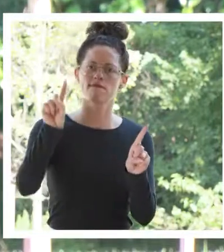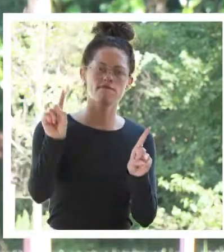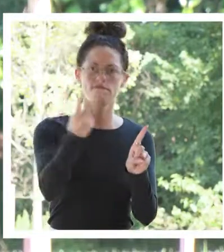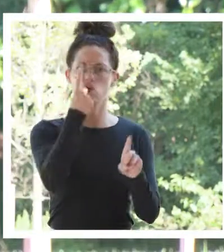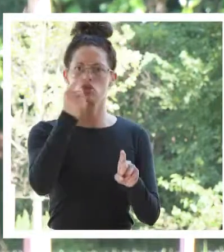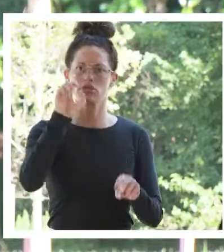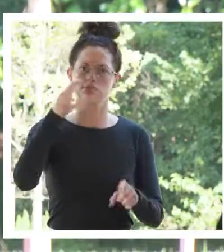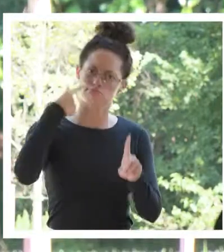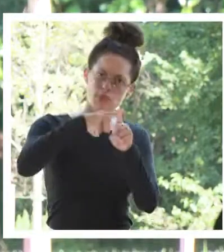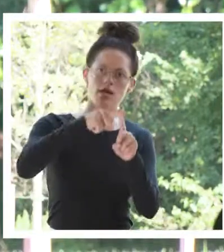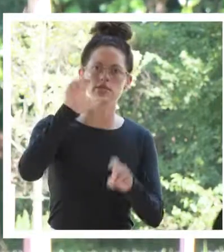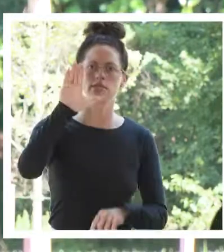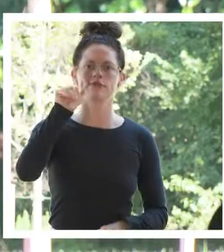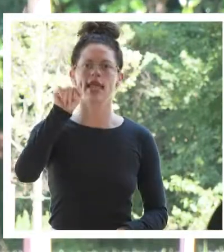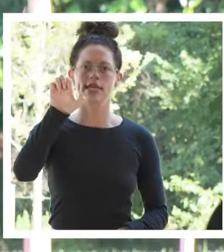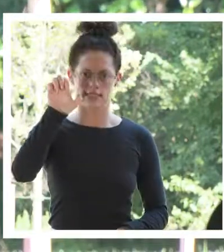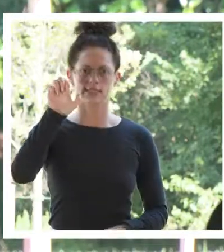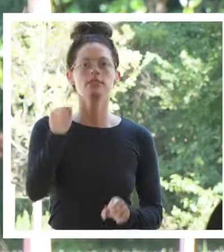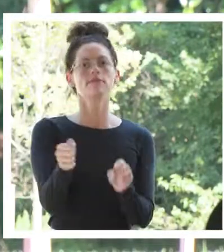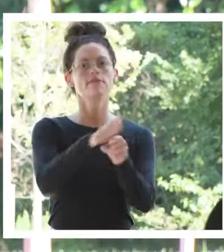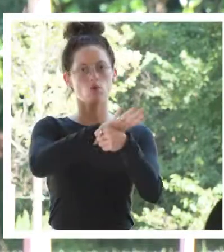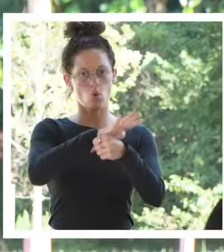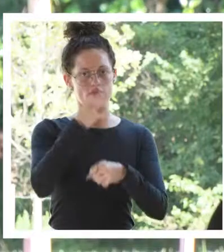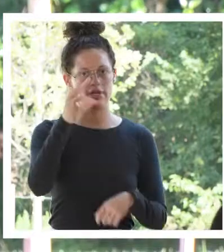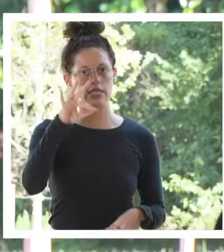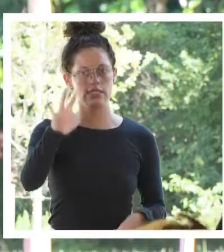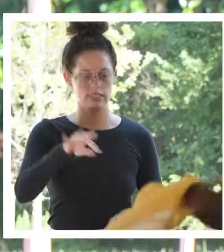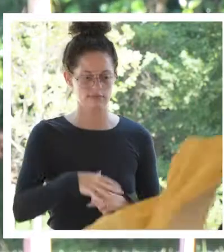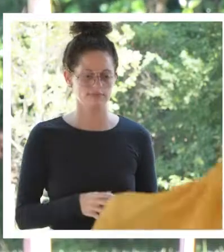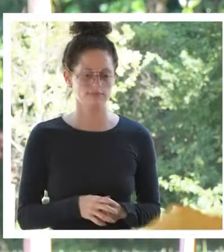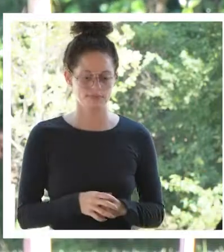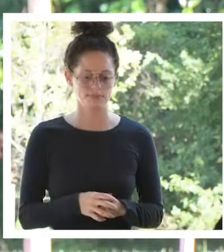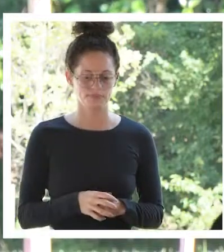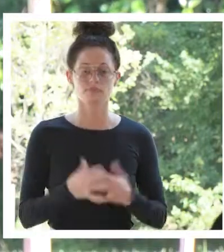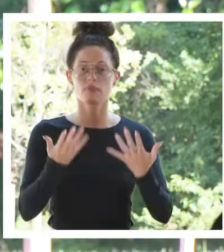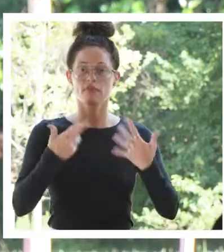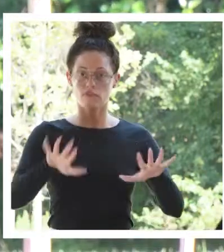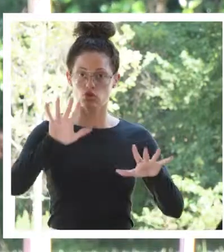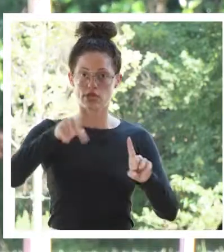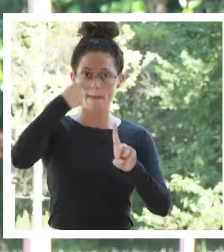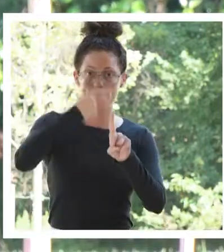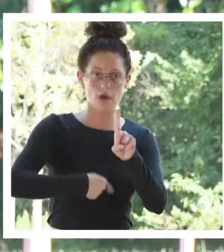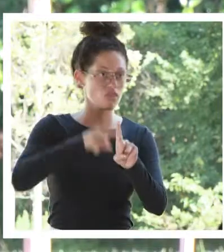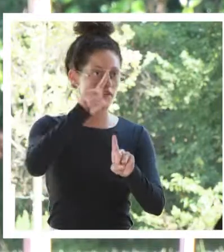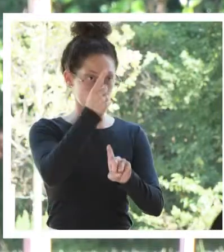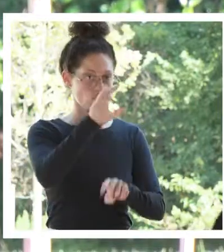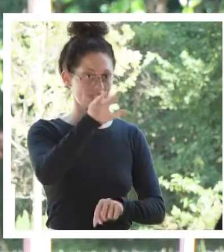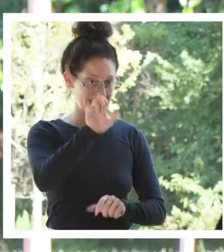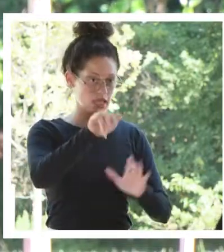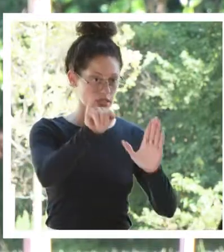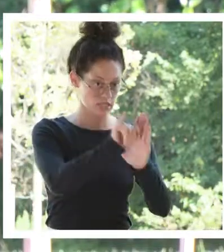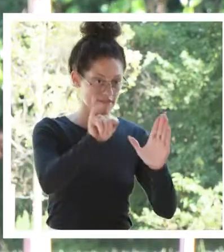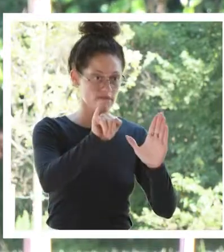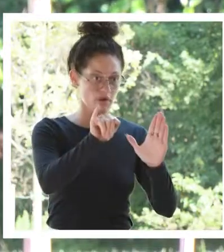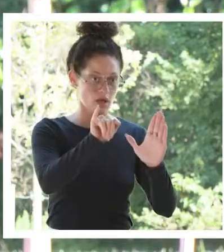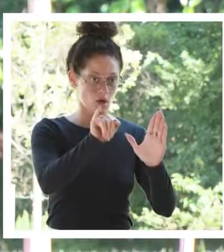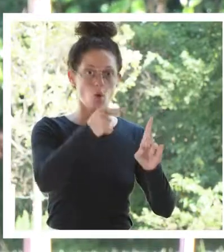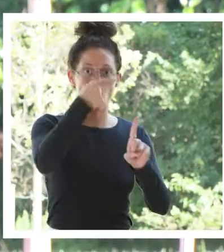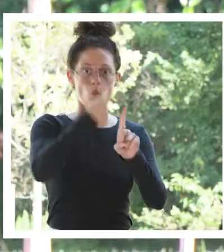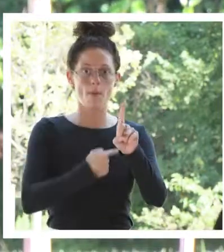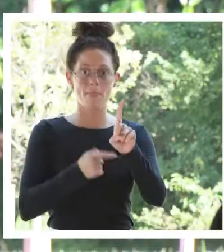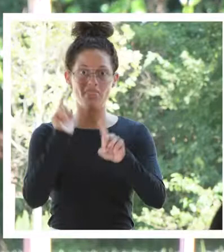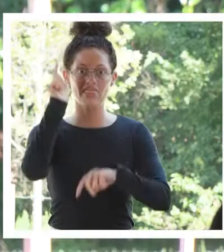Frederick County. By the end of that month, just 2 weeks after that first case was identified, we already had